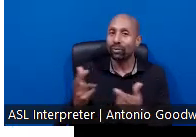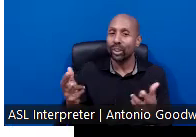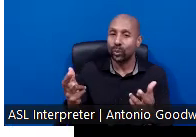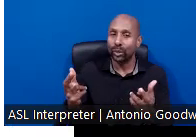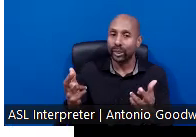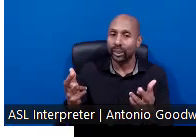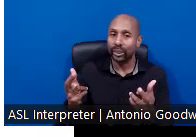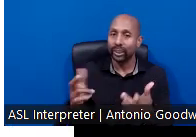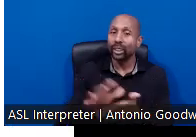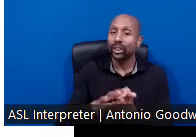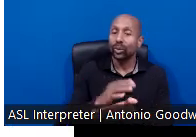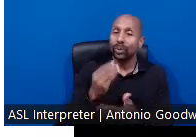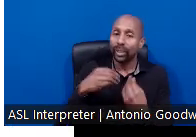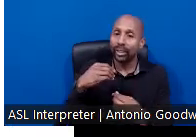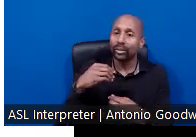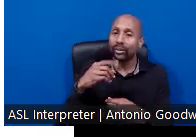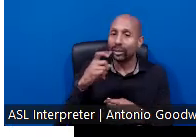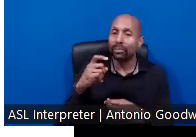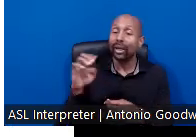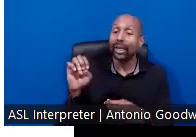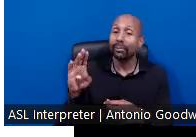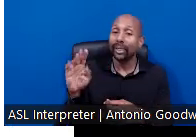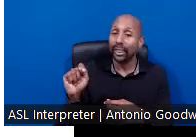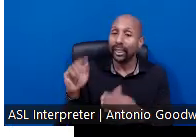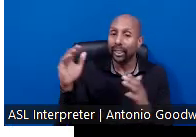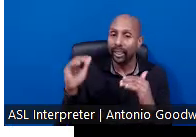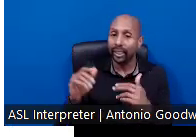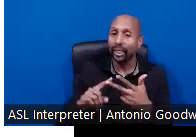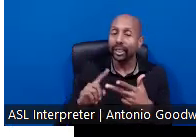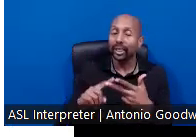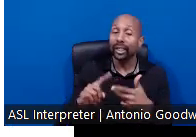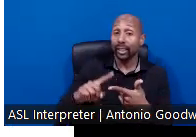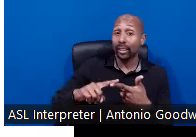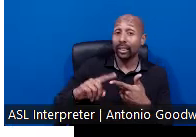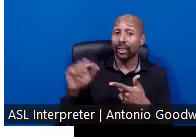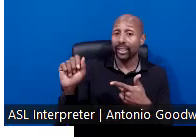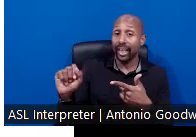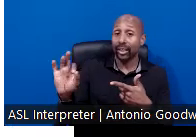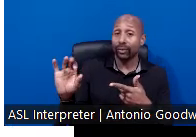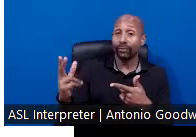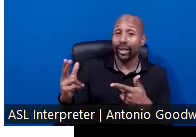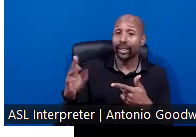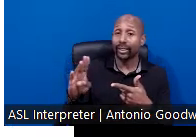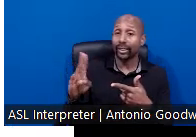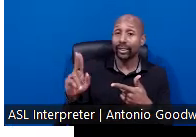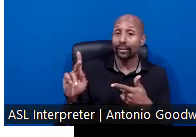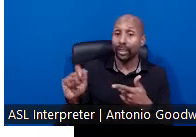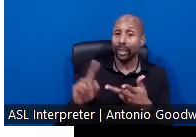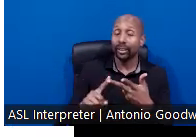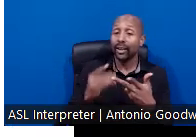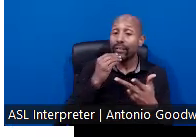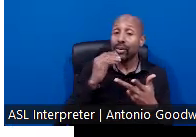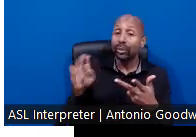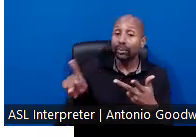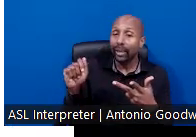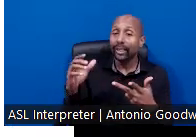meals, summer EBT, Seattle Fresh Bucks, and food banks and meal programs, all here in the county as